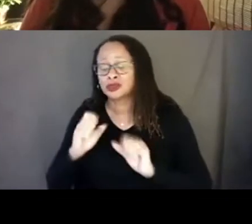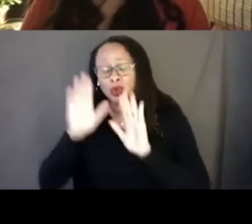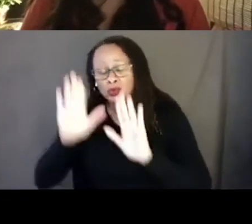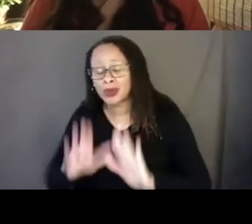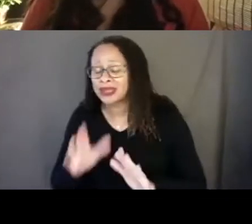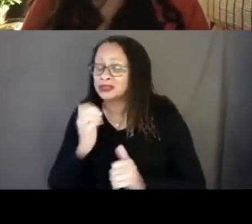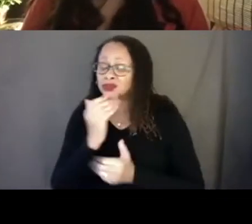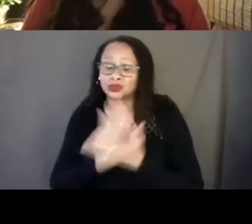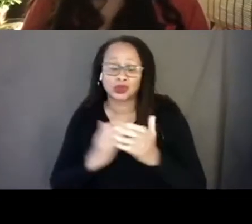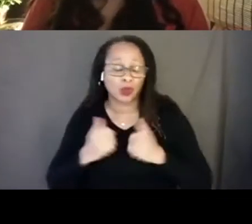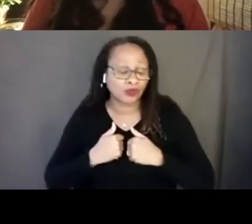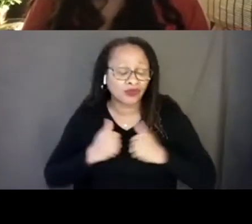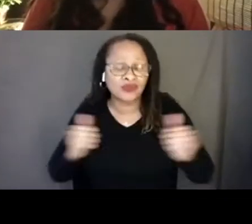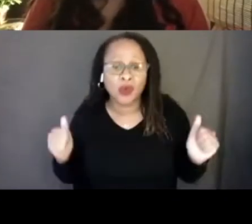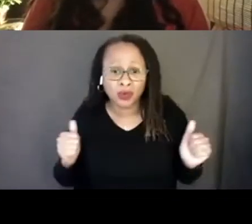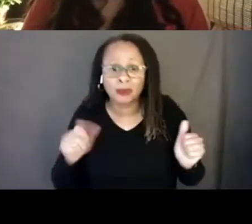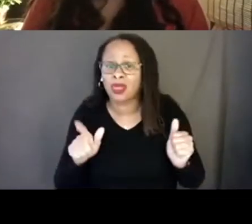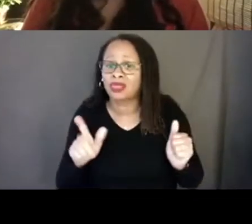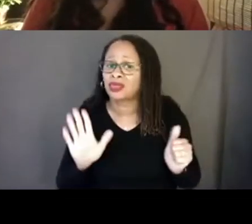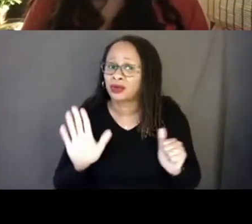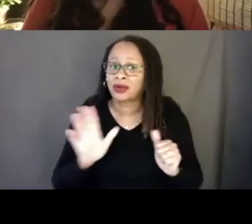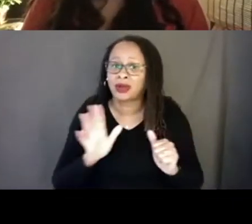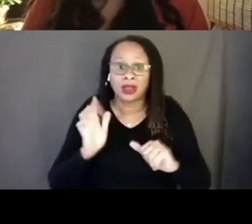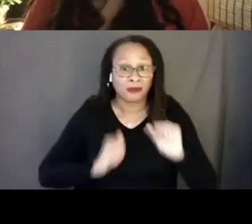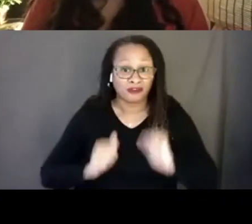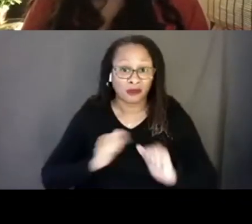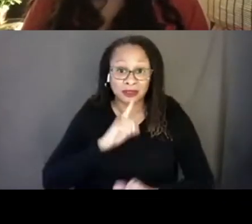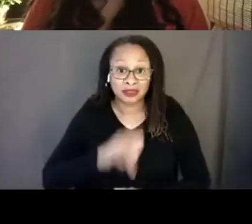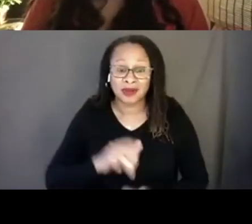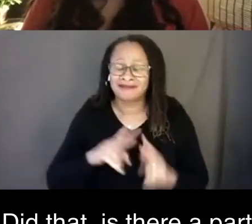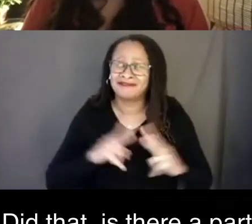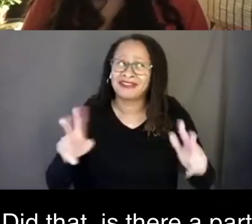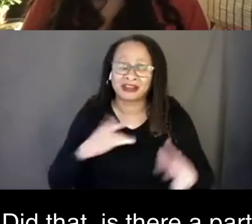vulnerable and exciting.